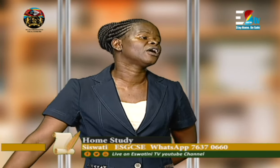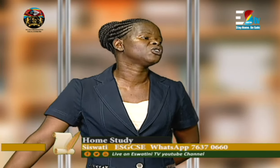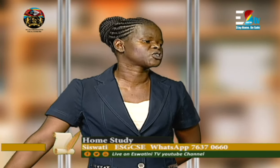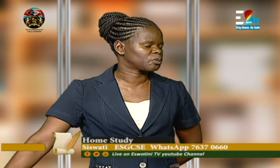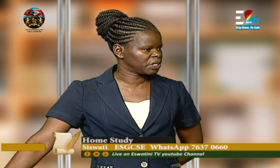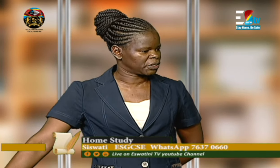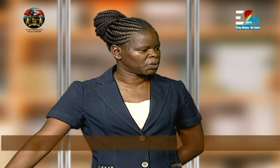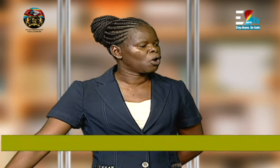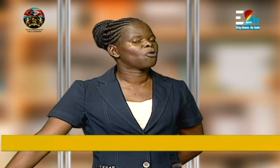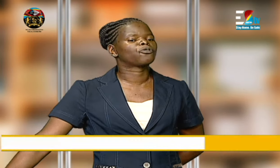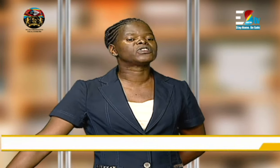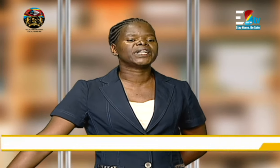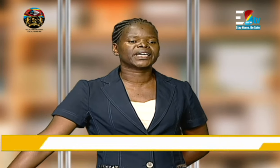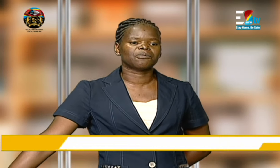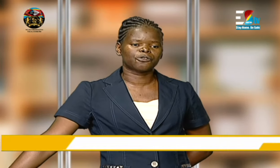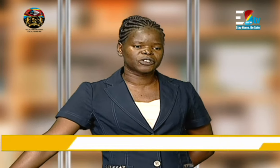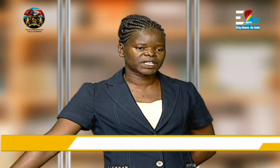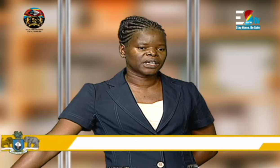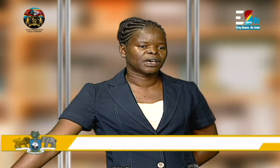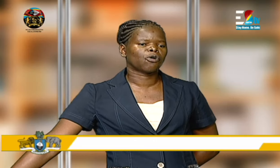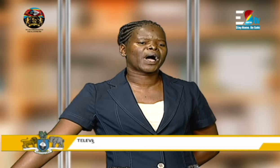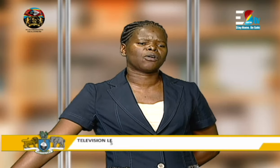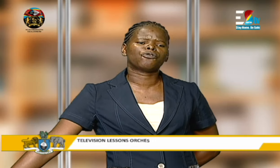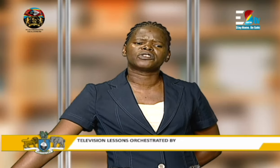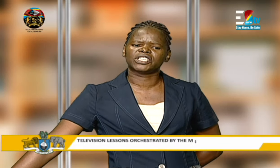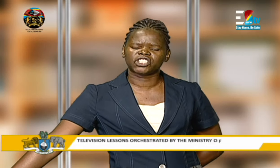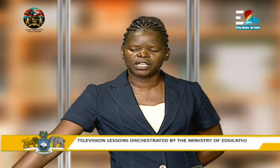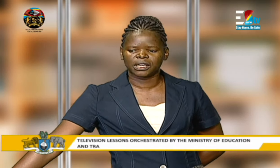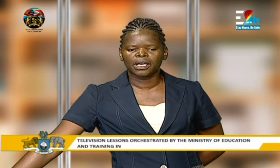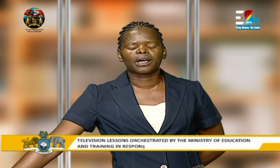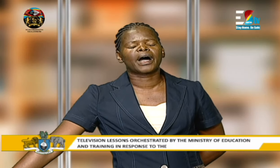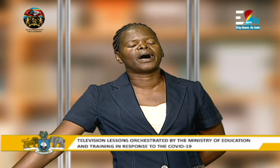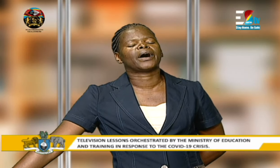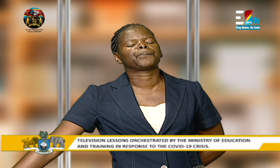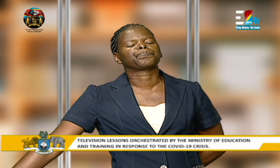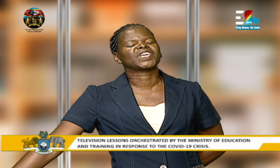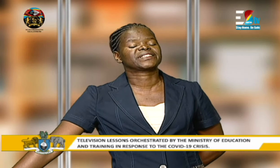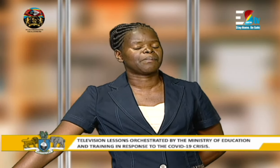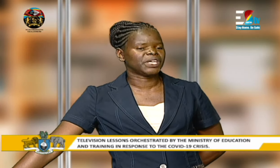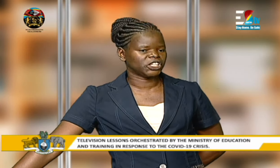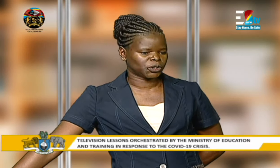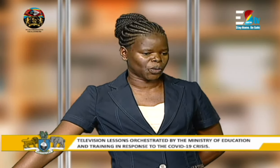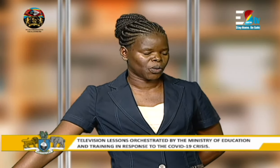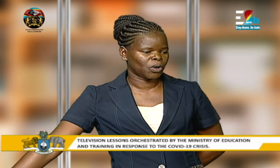khona losobito ufunzile ke mfunzi uma ufunza nje